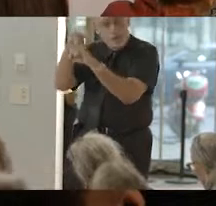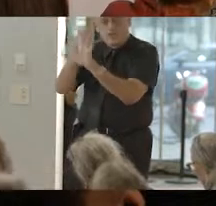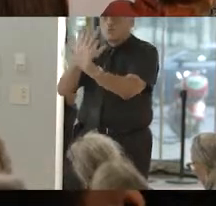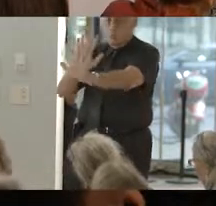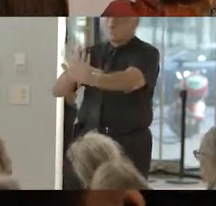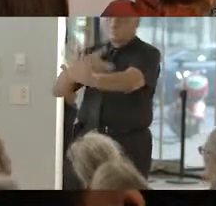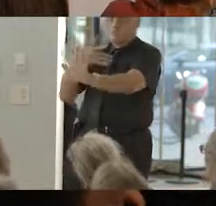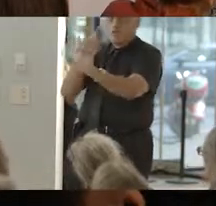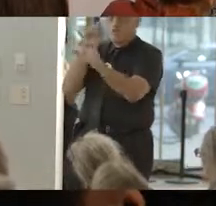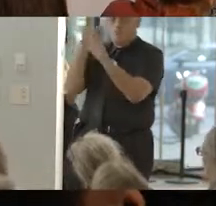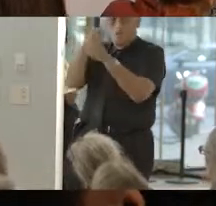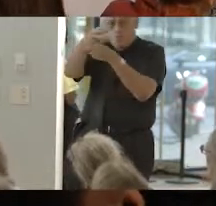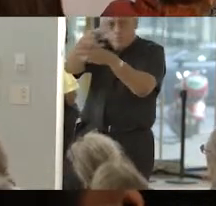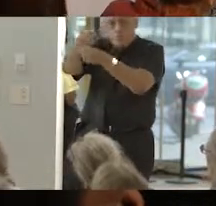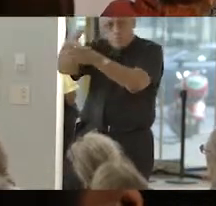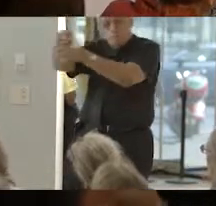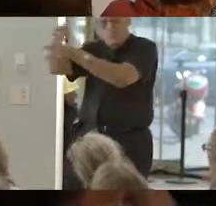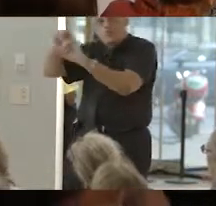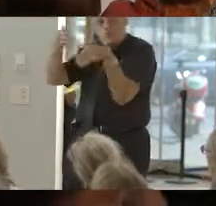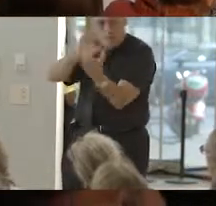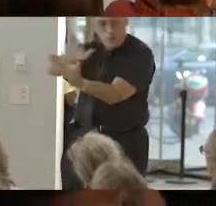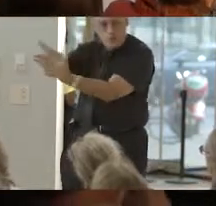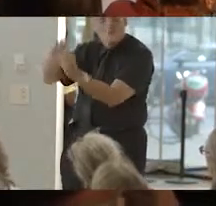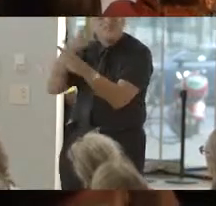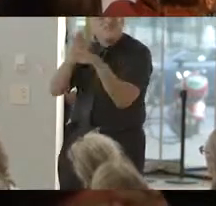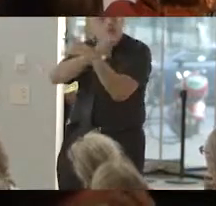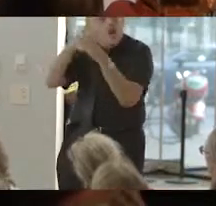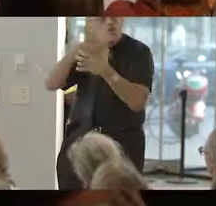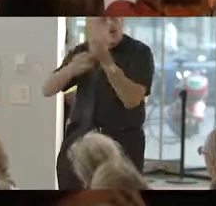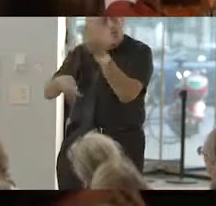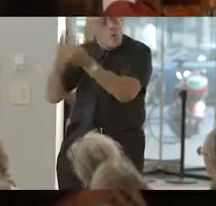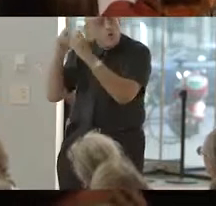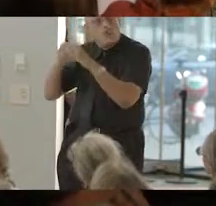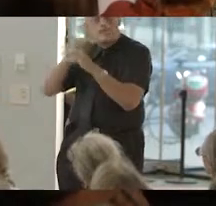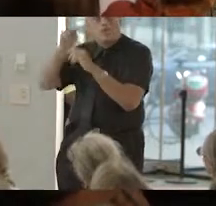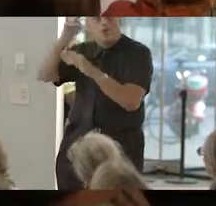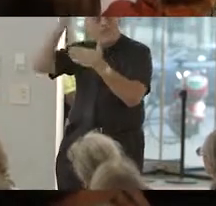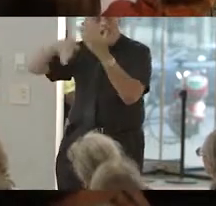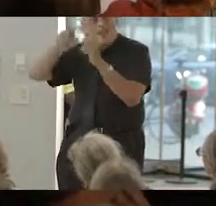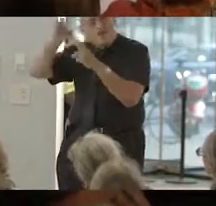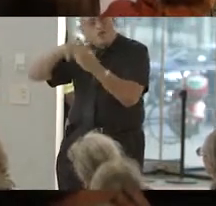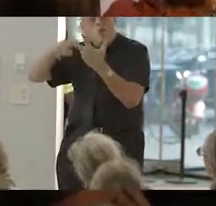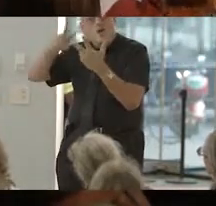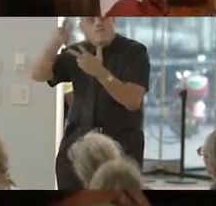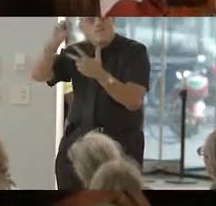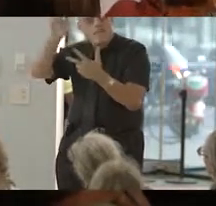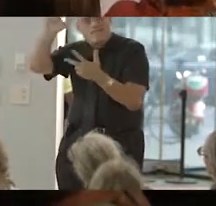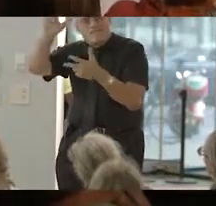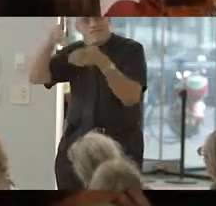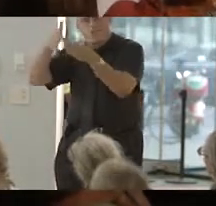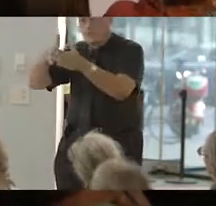are felt in different ways. So you can see the Irish Hunger Memorial, you can see North End Avenue and Vesey Street, BC